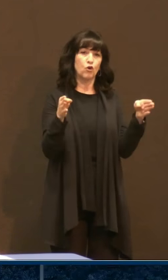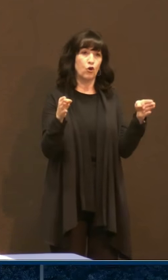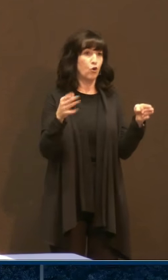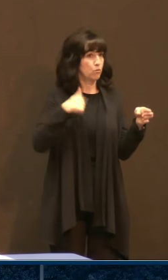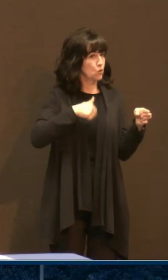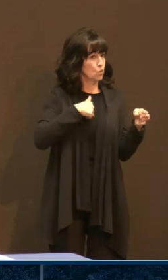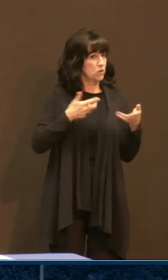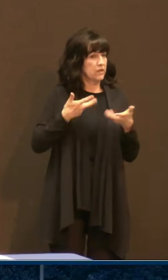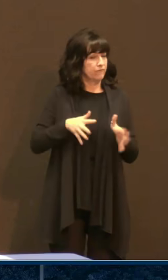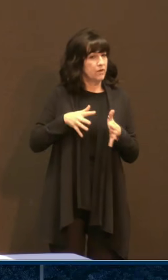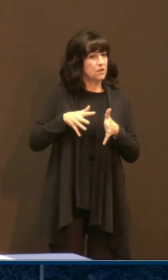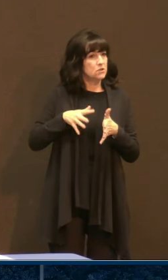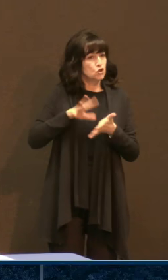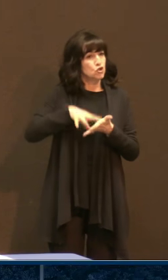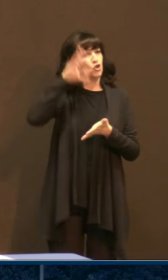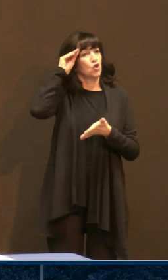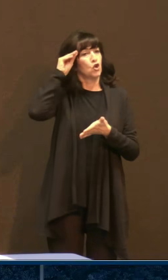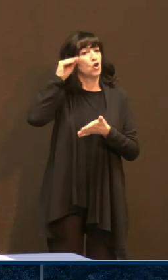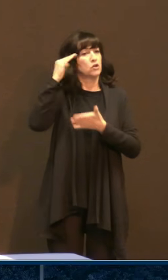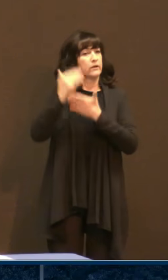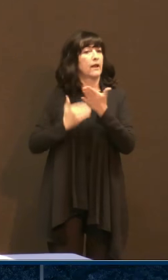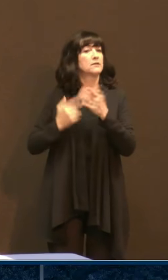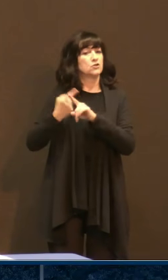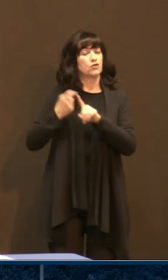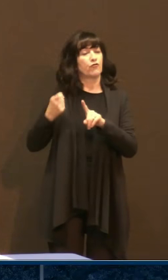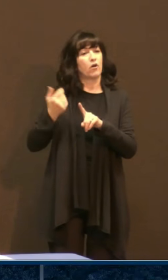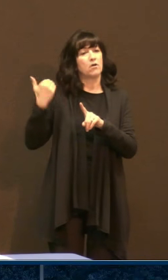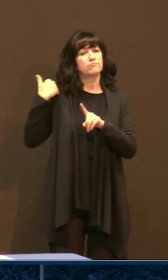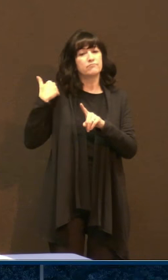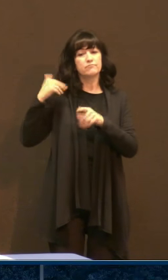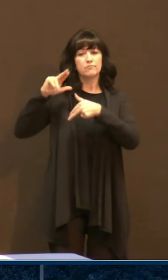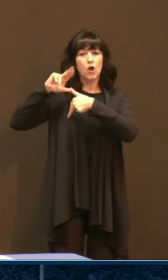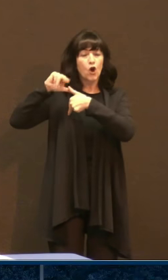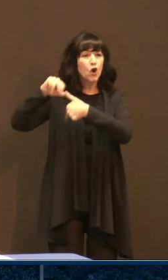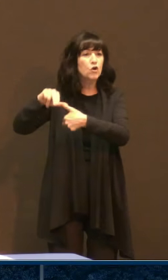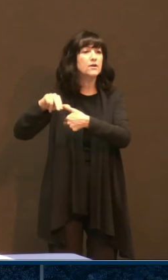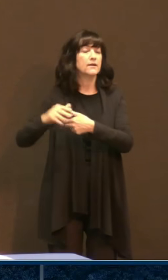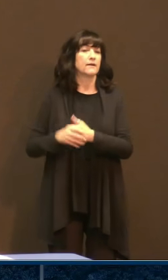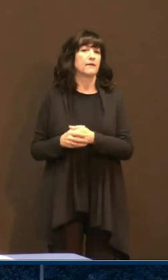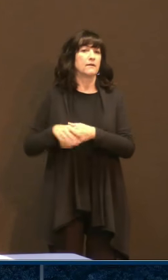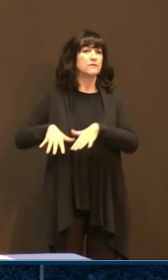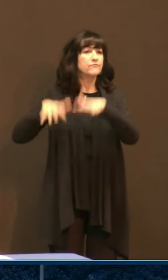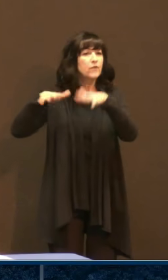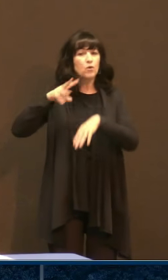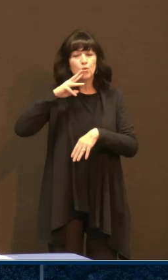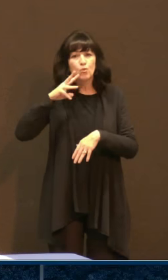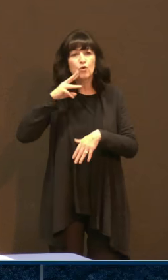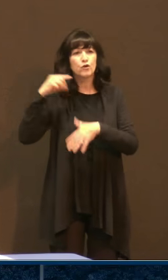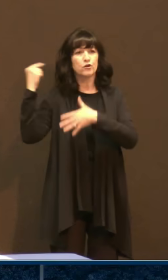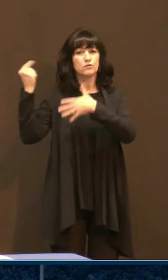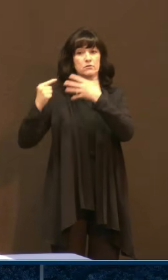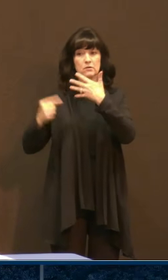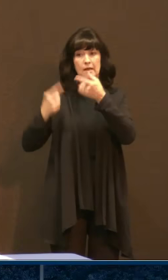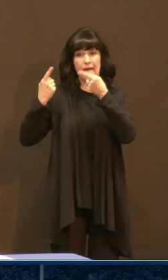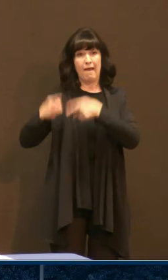in 2017, from the winter storms we've seen, from the tidal flooding we've seen, and what we could do to make sure we help the community. So a